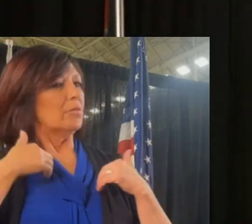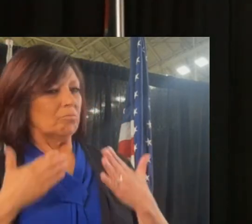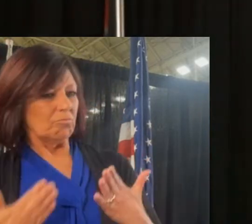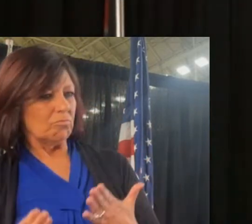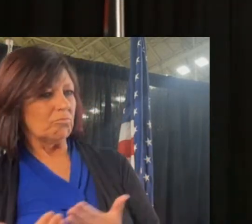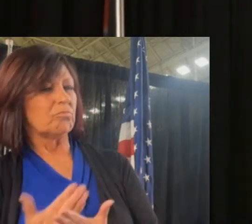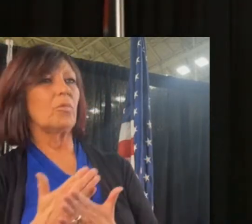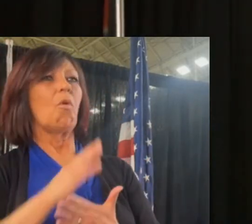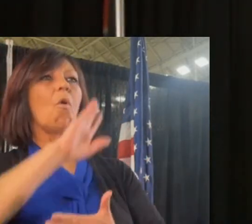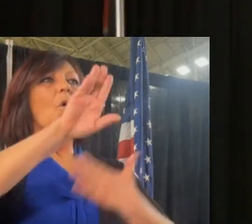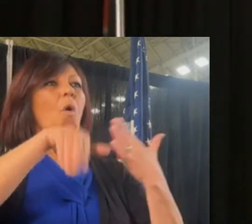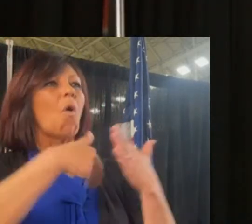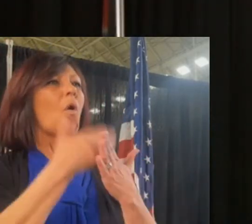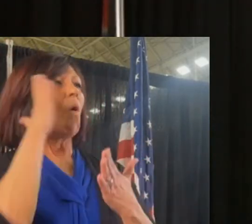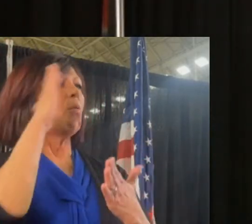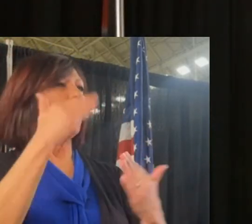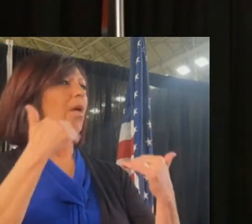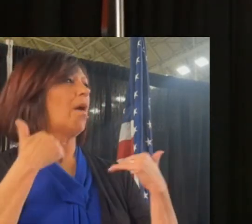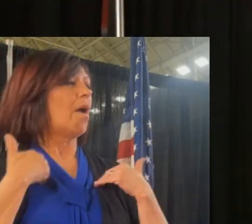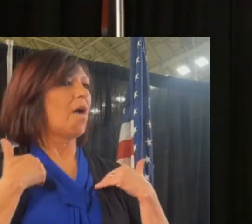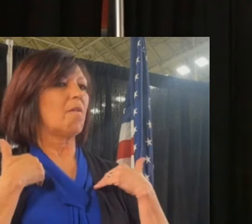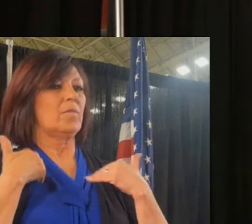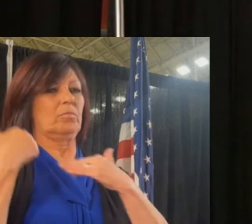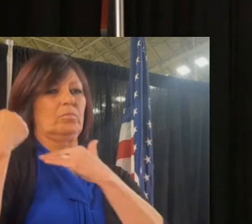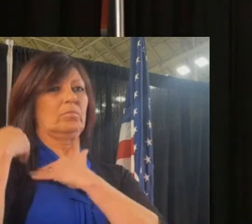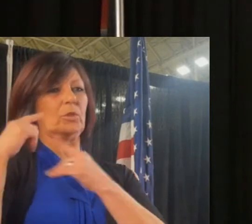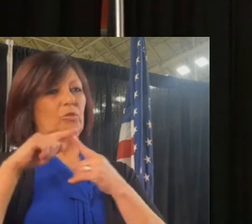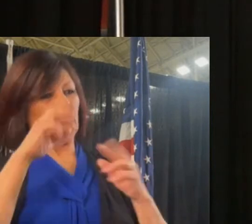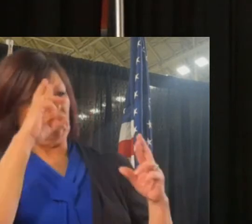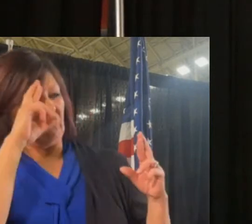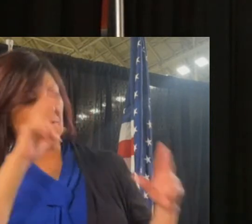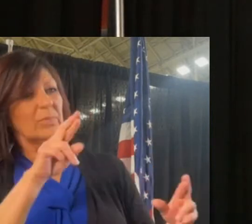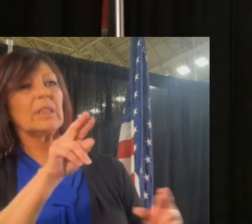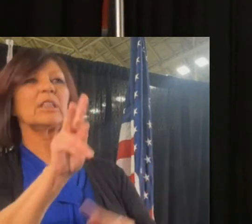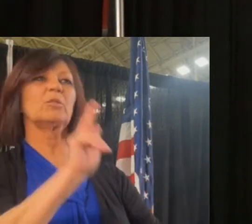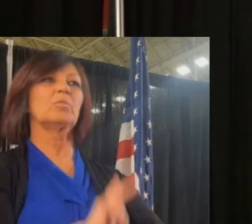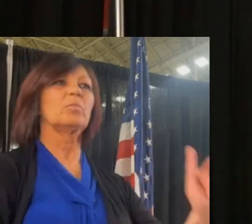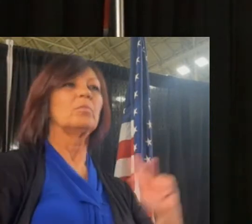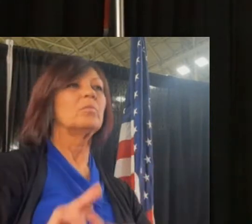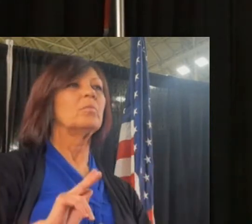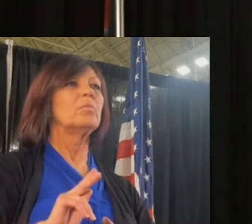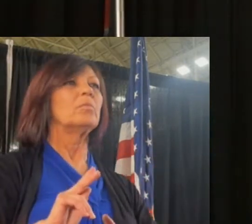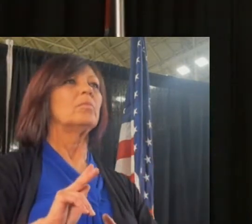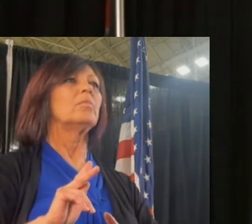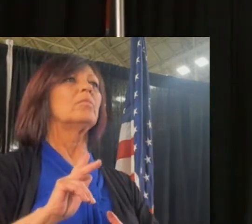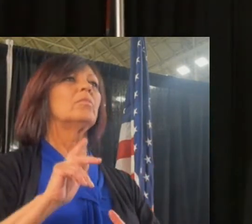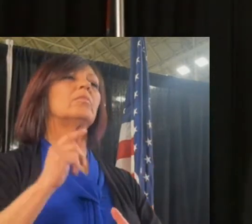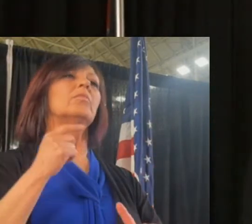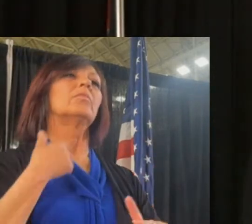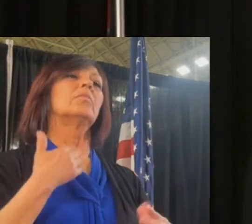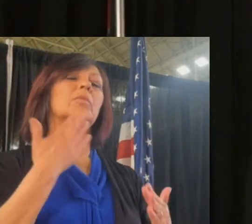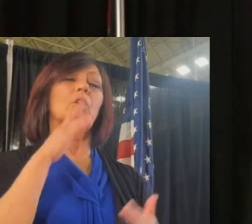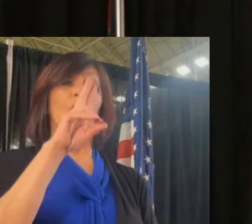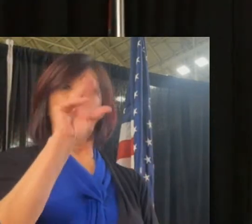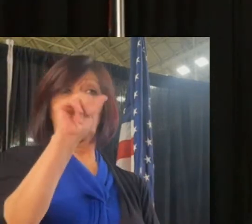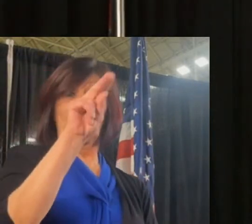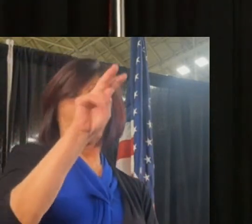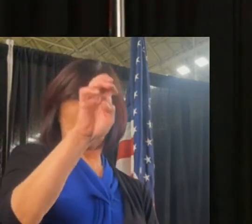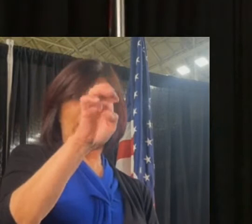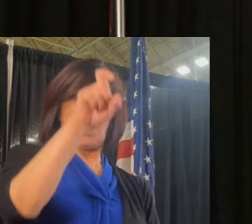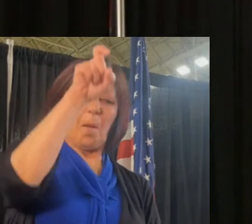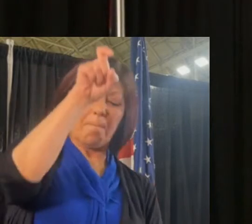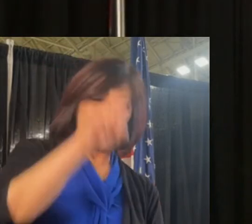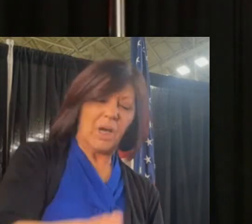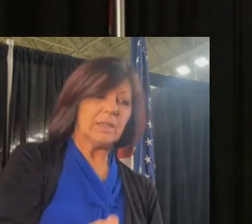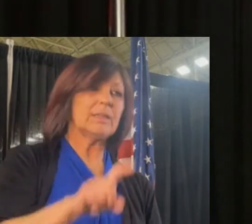that all will have an obligation to respect them. I entreat you, Ukraine must